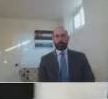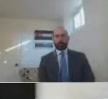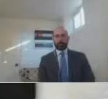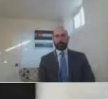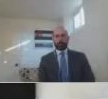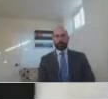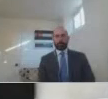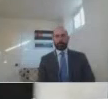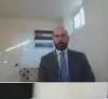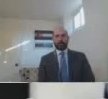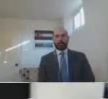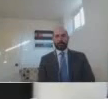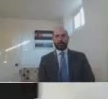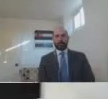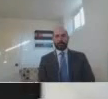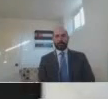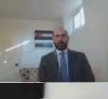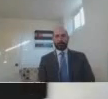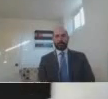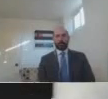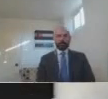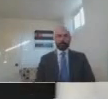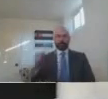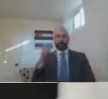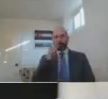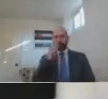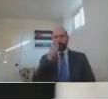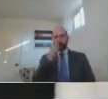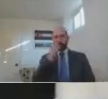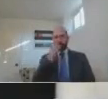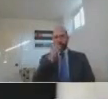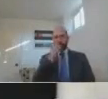necesidades similares sobre eso.